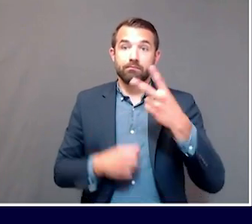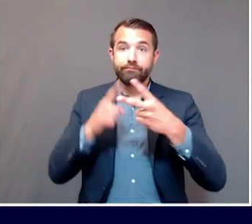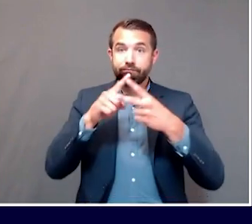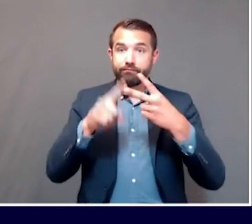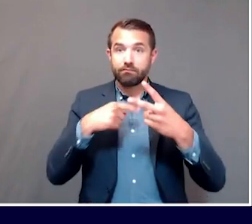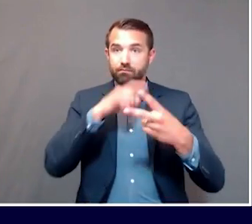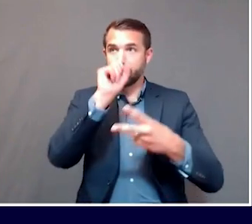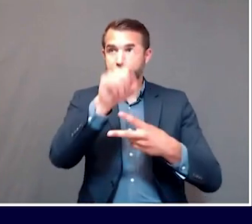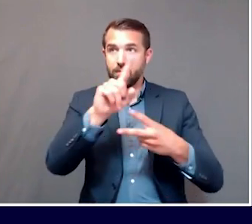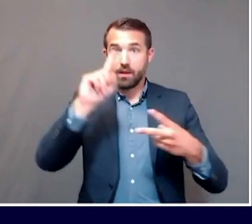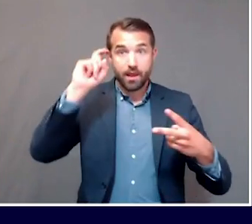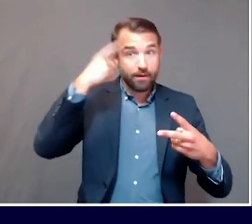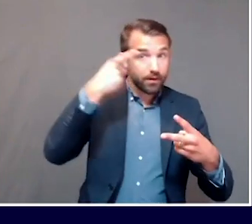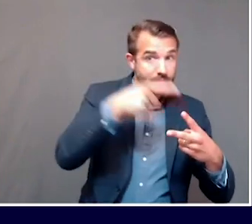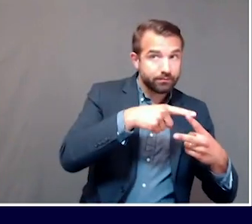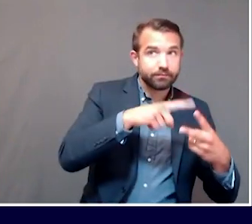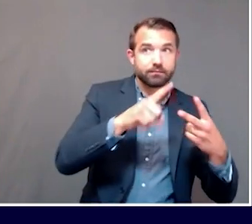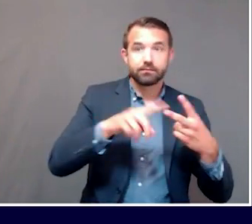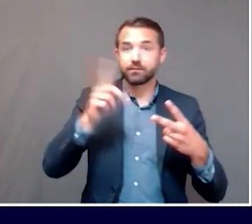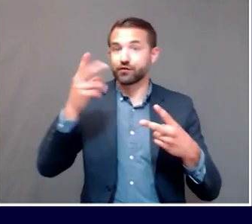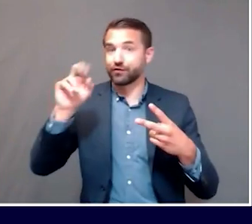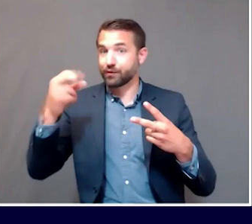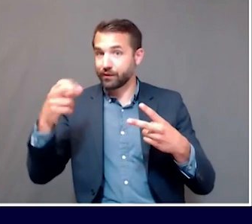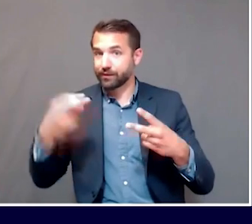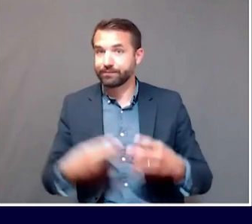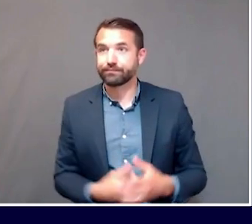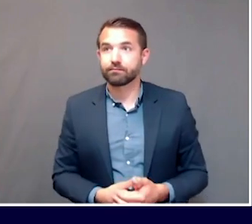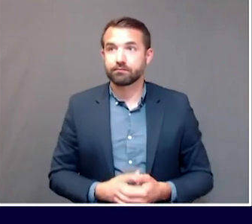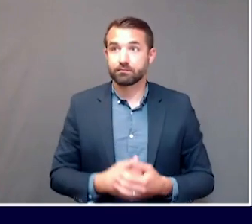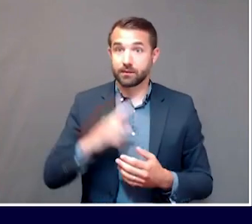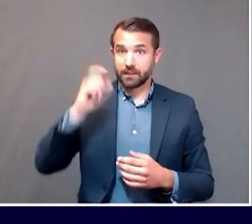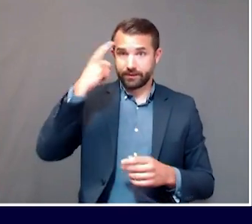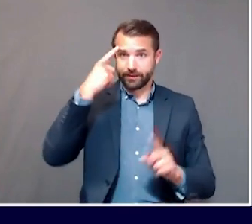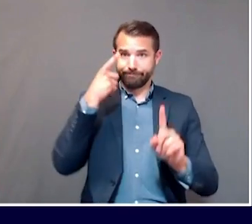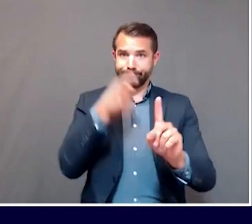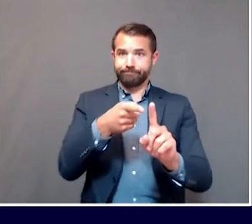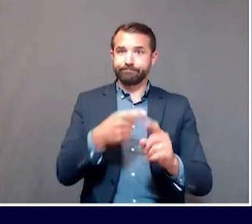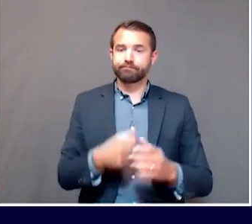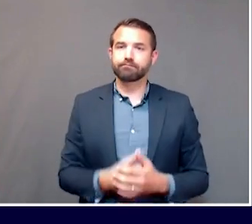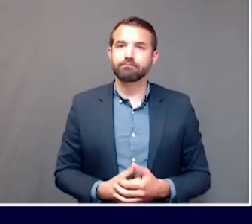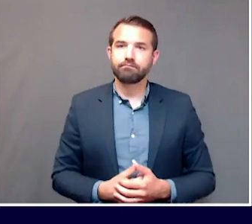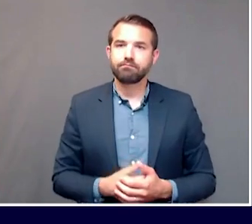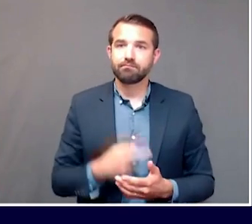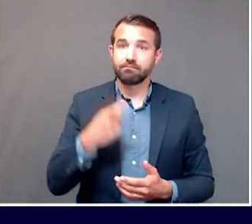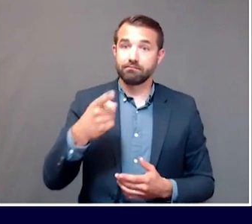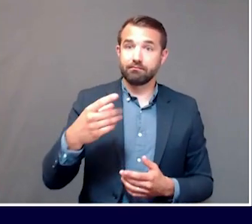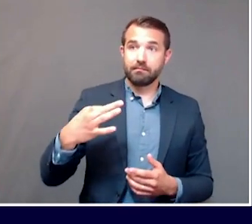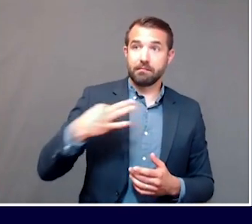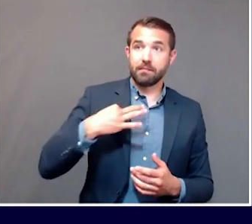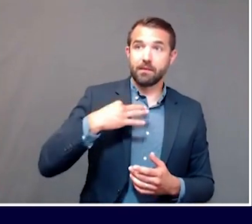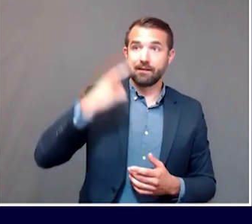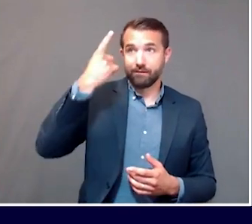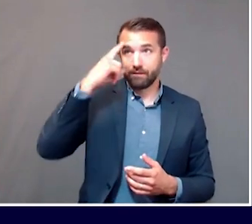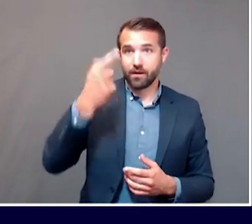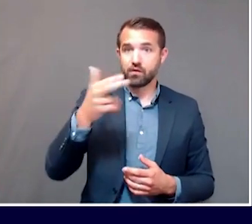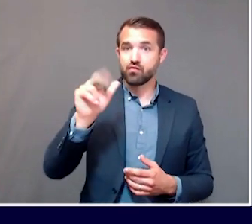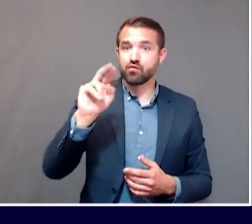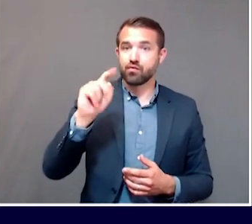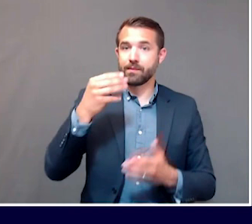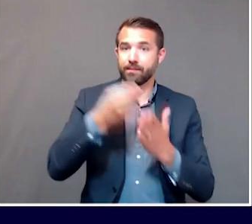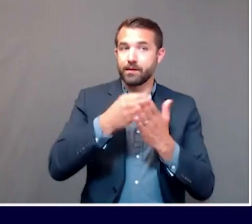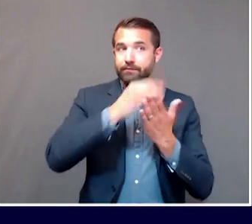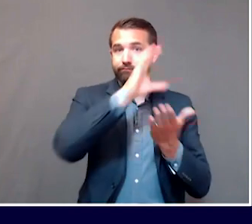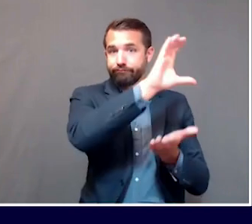Dr. Shah. Governor Mills, with these applications for these grant monies, Were there conversations about what